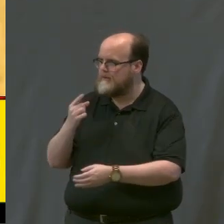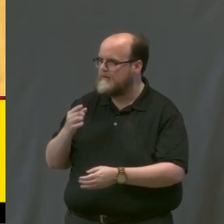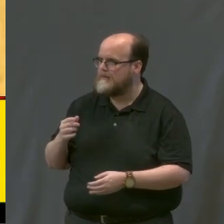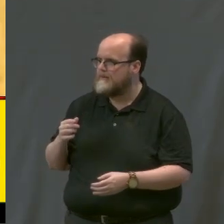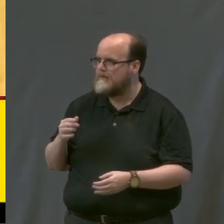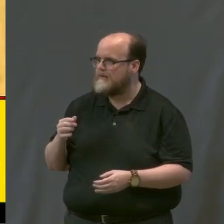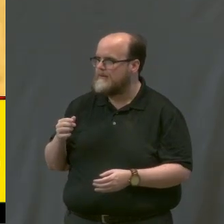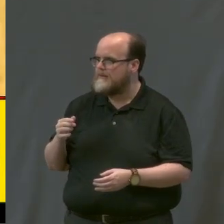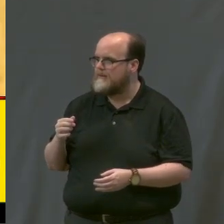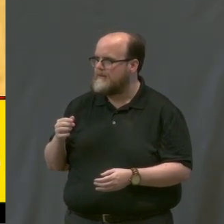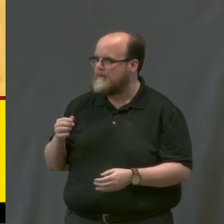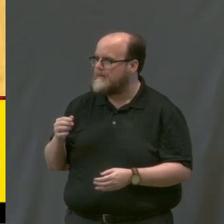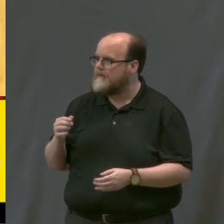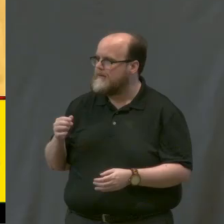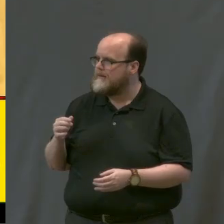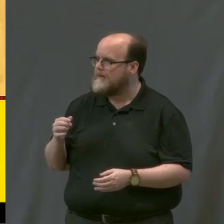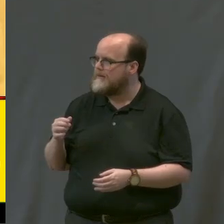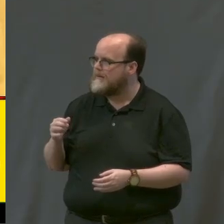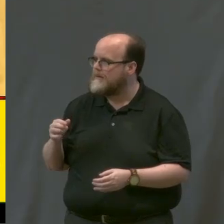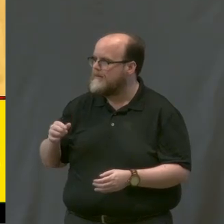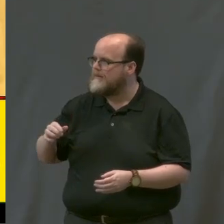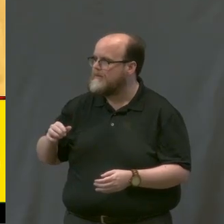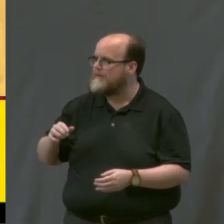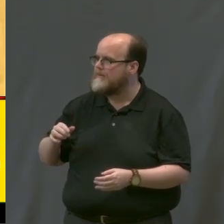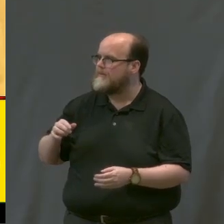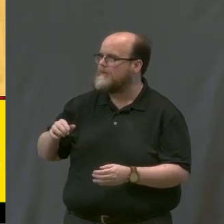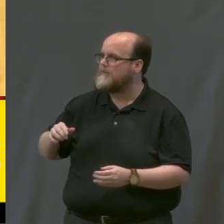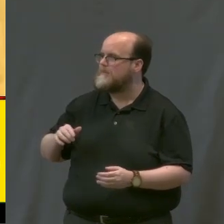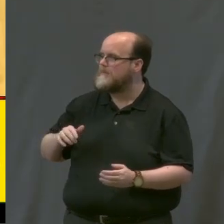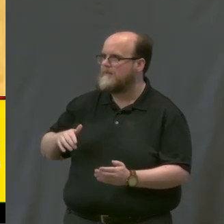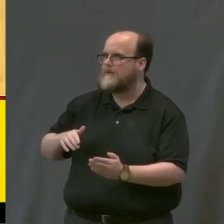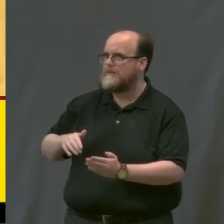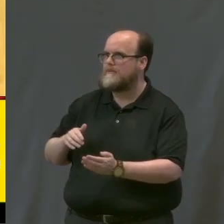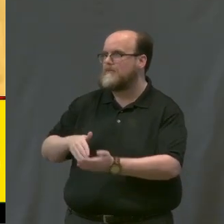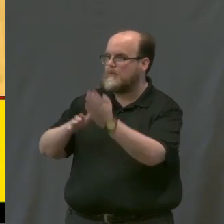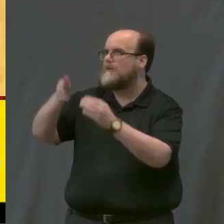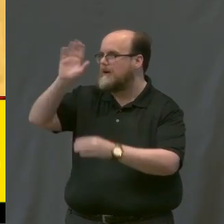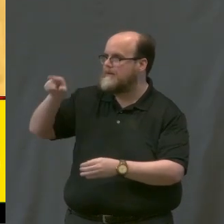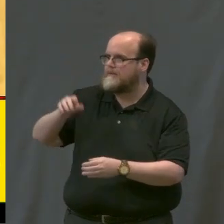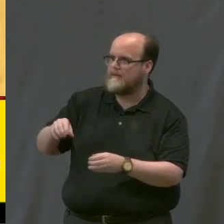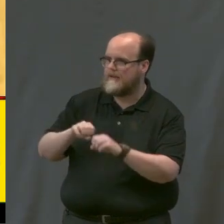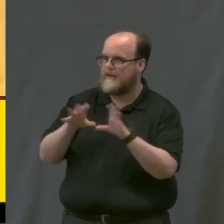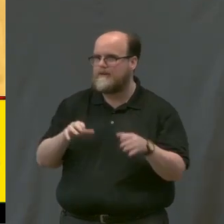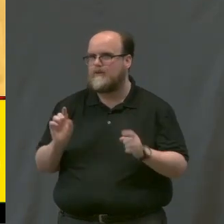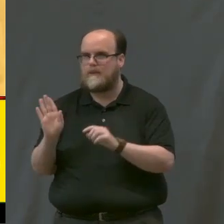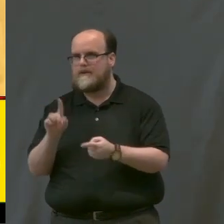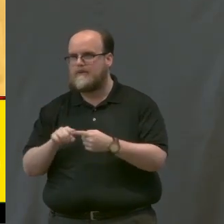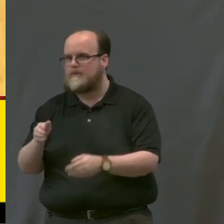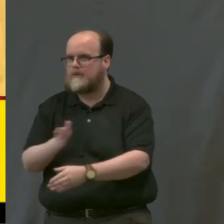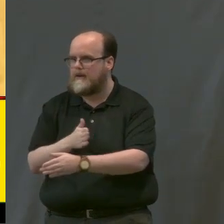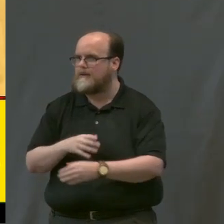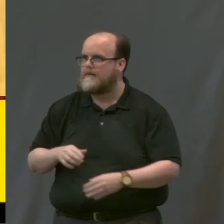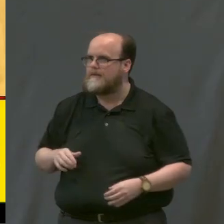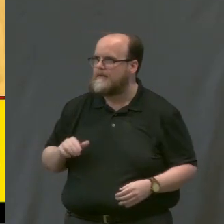sun that put their shepherd, the glory of God is the light. Yeah. It goes back to God. It's not the word